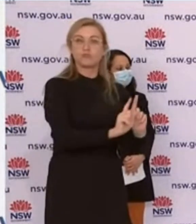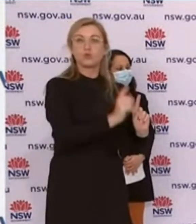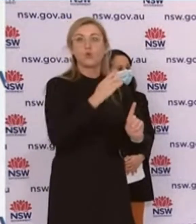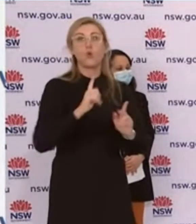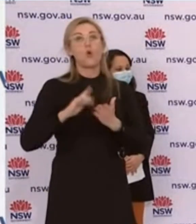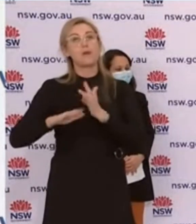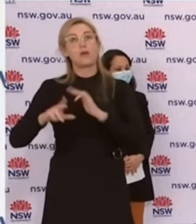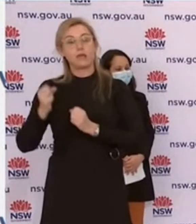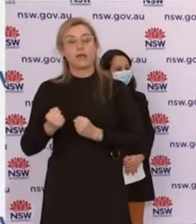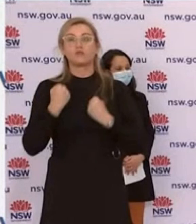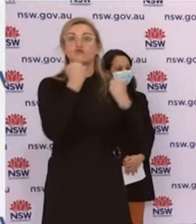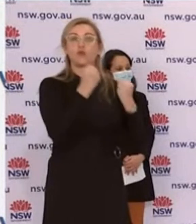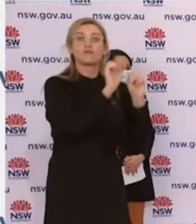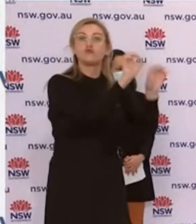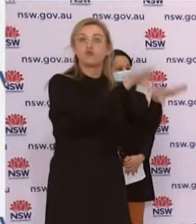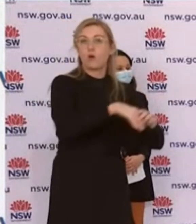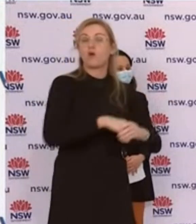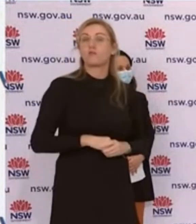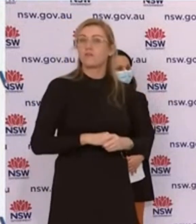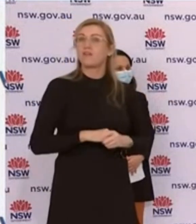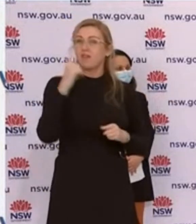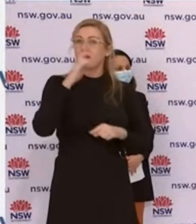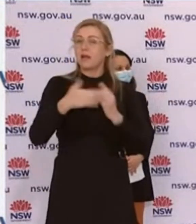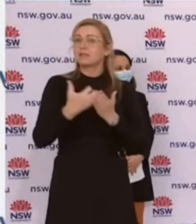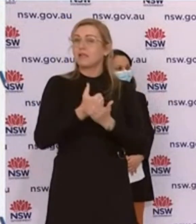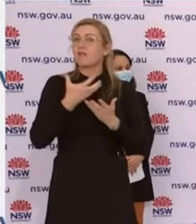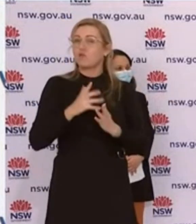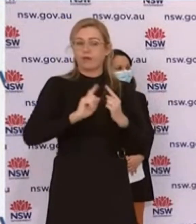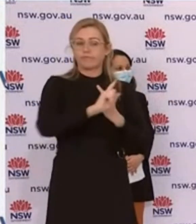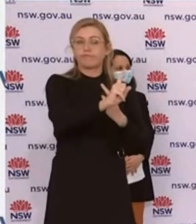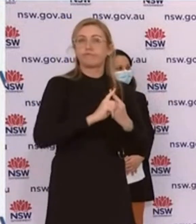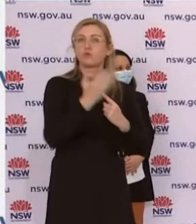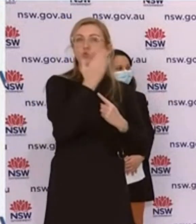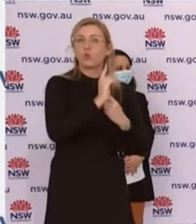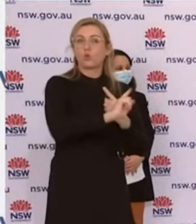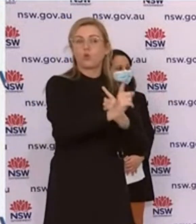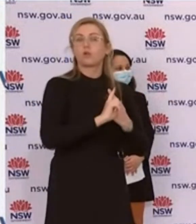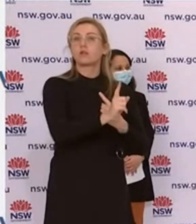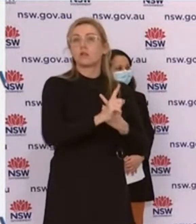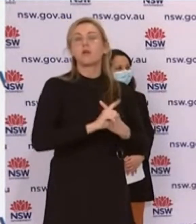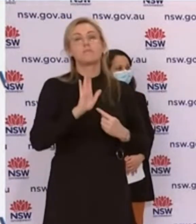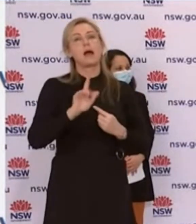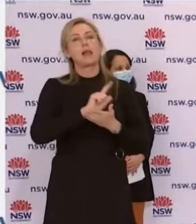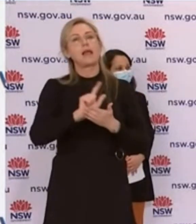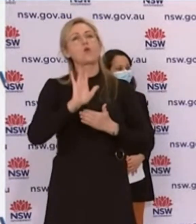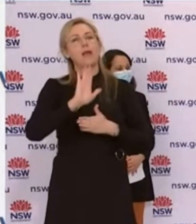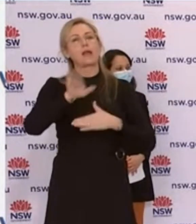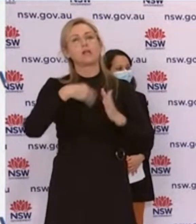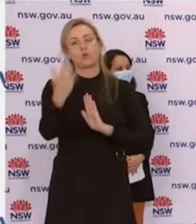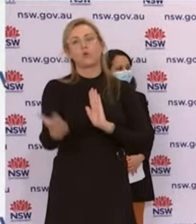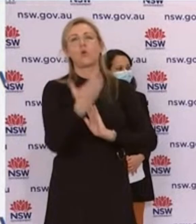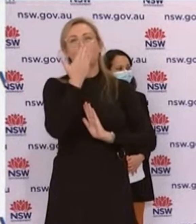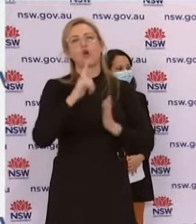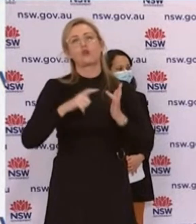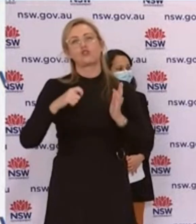Obviously drive. There's all these options that parents can consider about safe transport to and from school. We'll have more to say about that as we approach the October